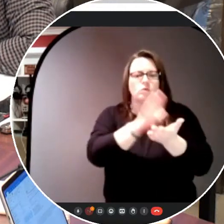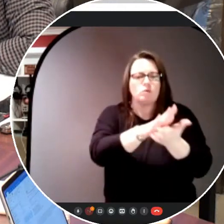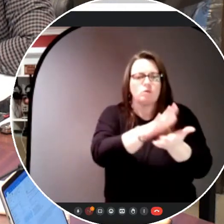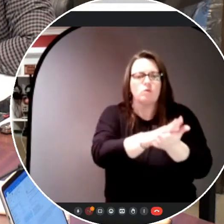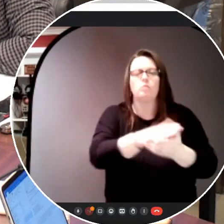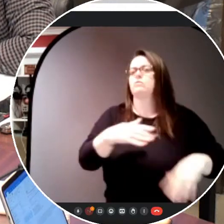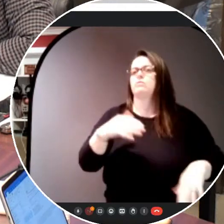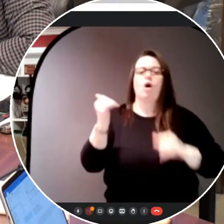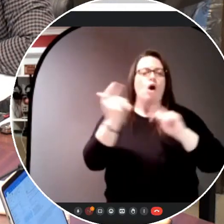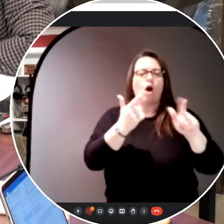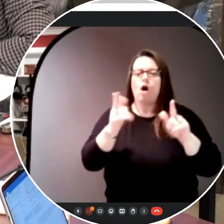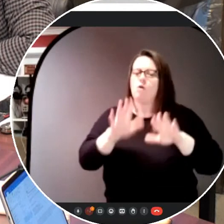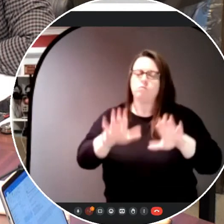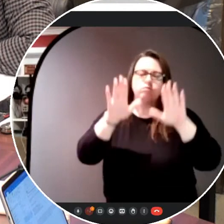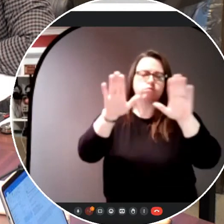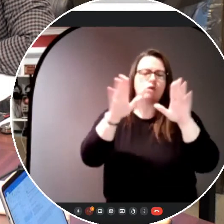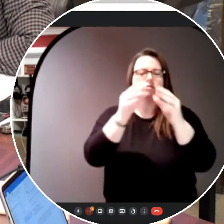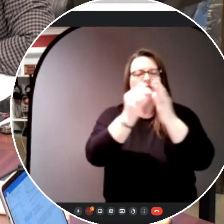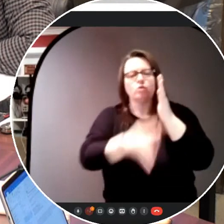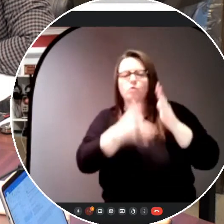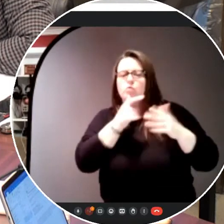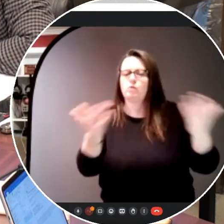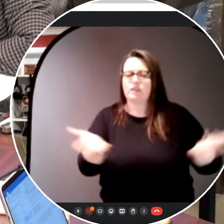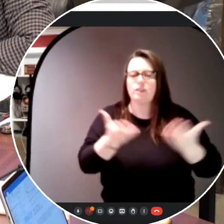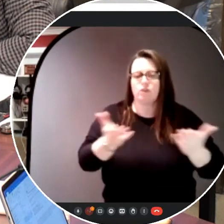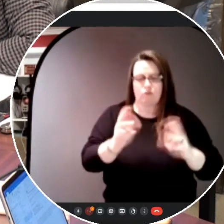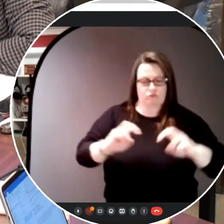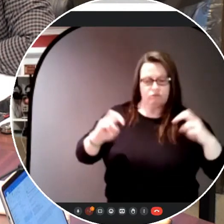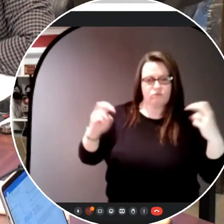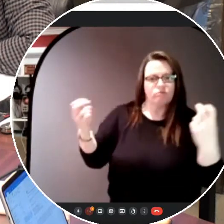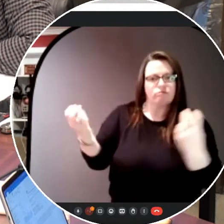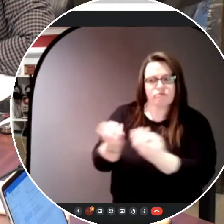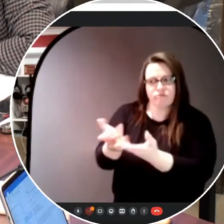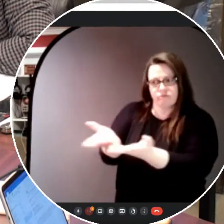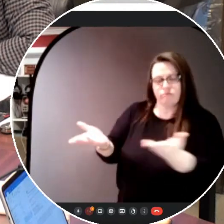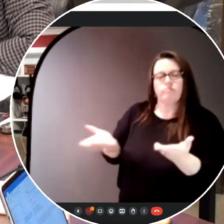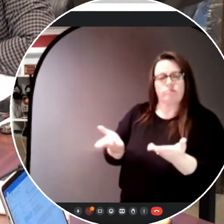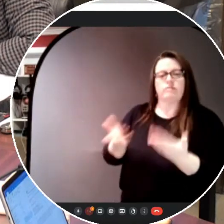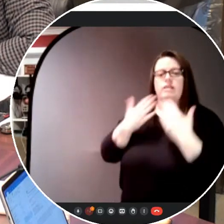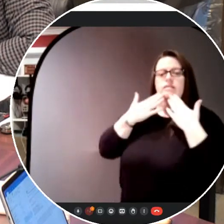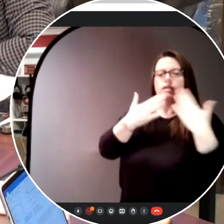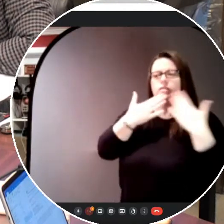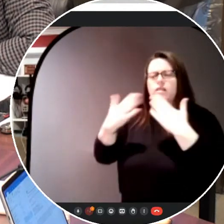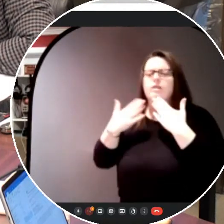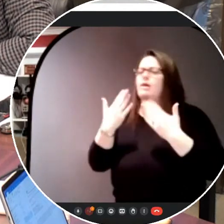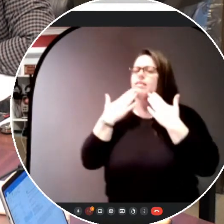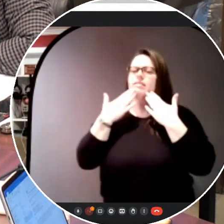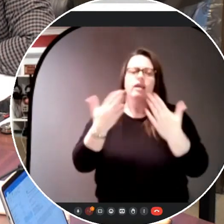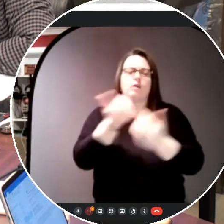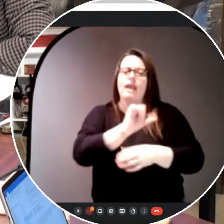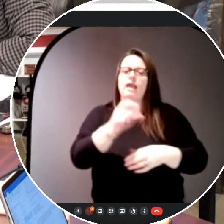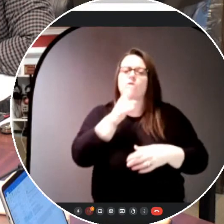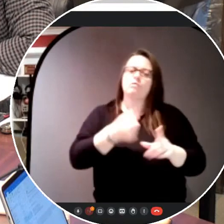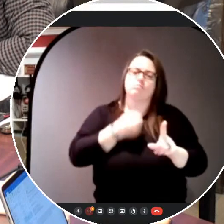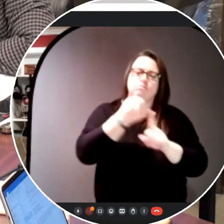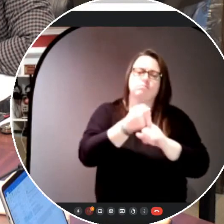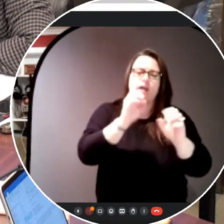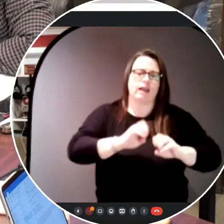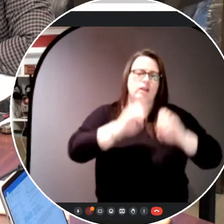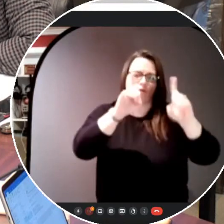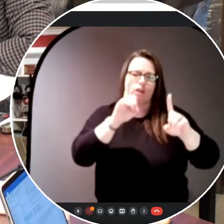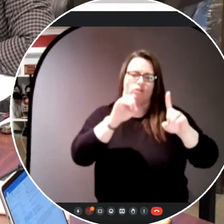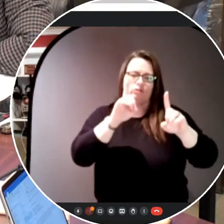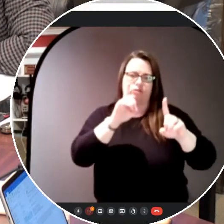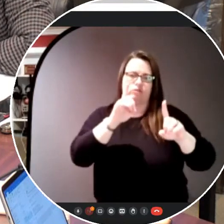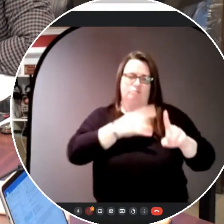in this room, on the board, and everybody who makes an impact on education in our province. It's a big endeavor, and it's an